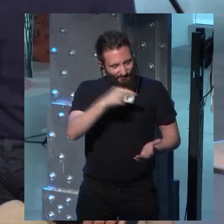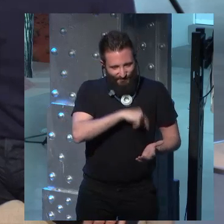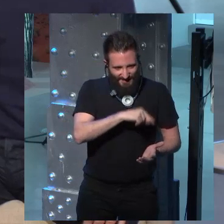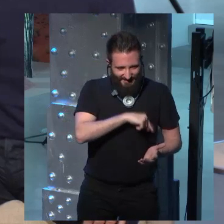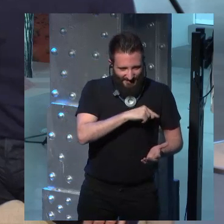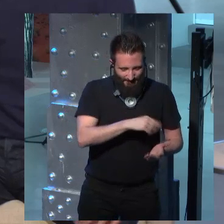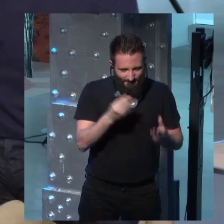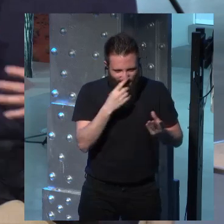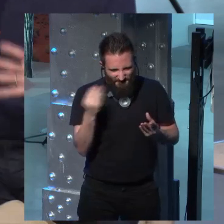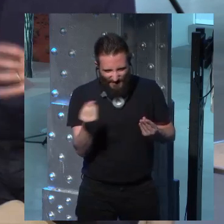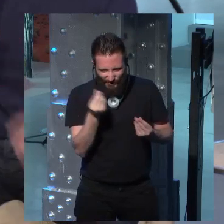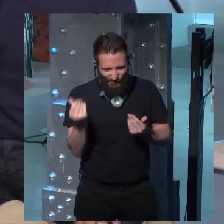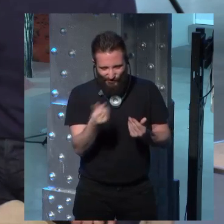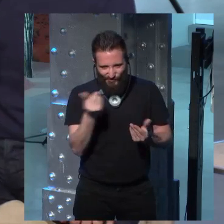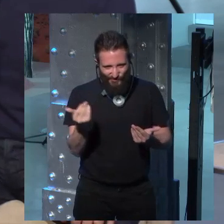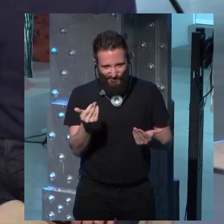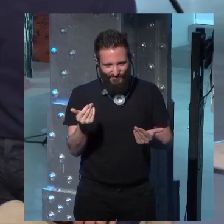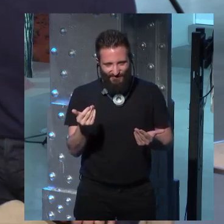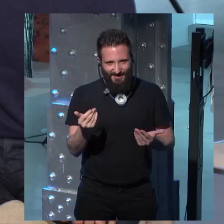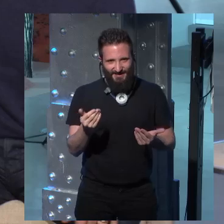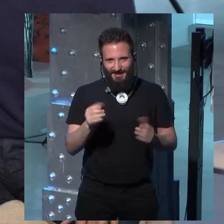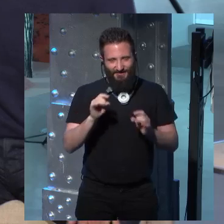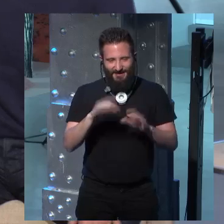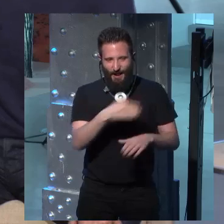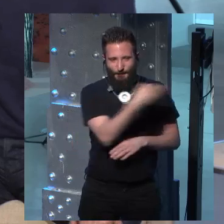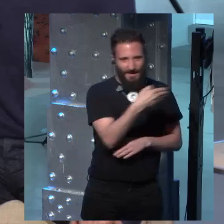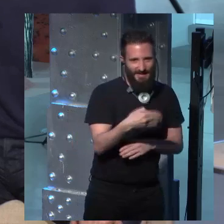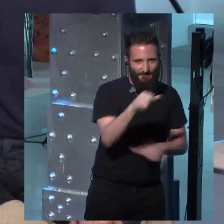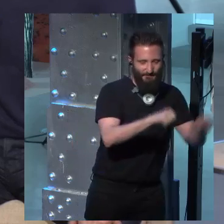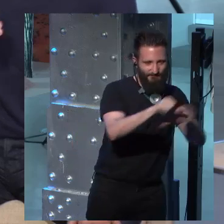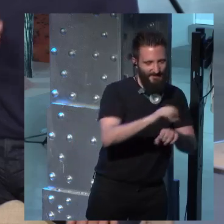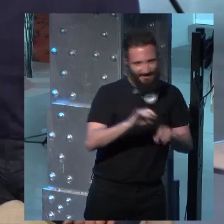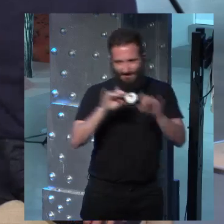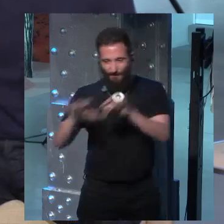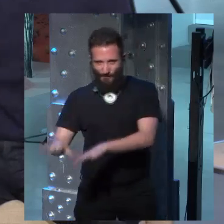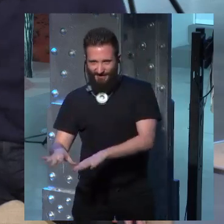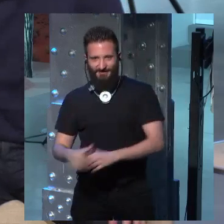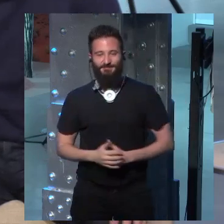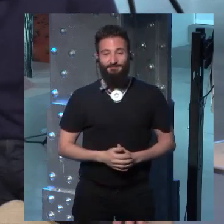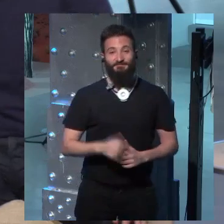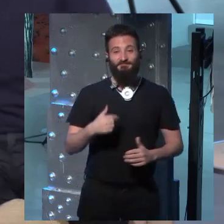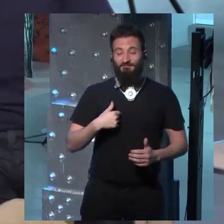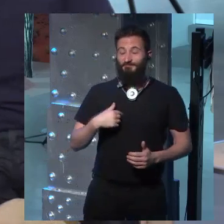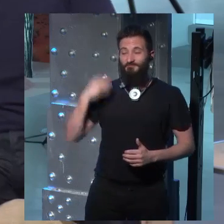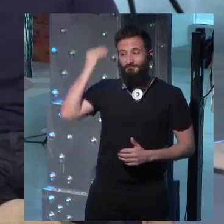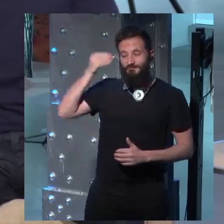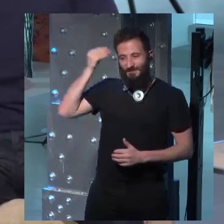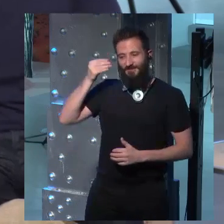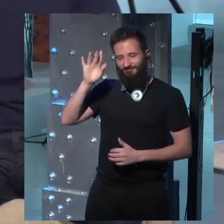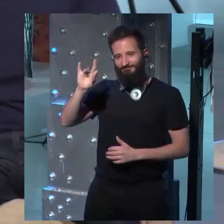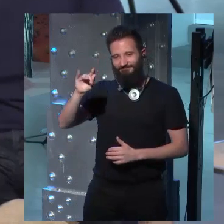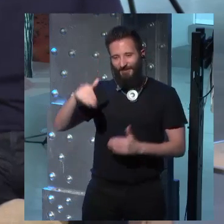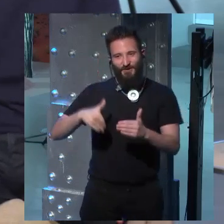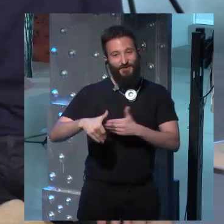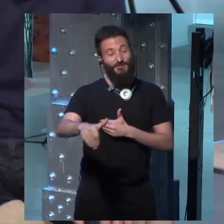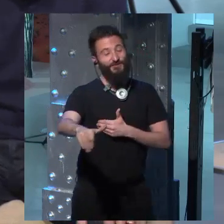is a key. Right. I mean, I don't think block. there's a way around that something sad has